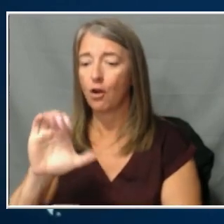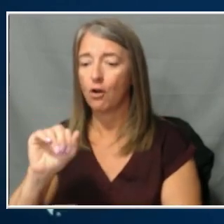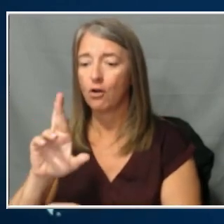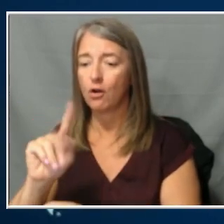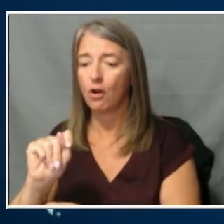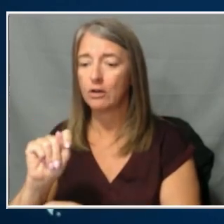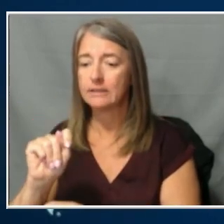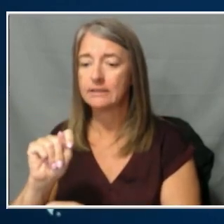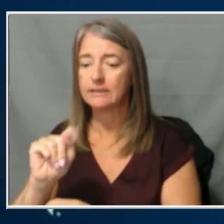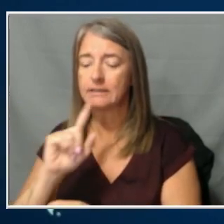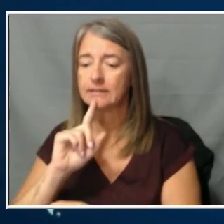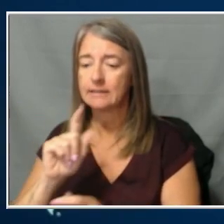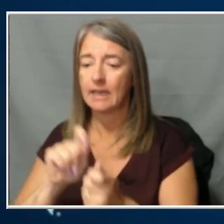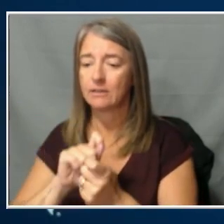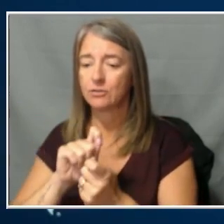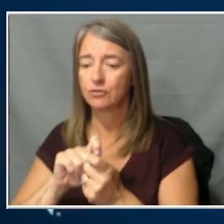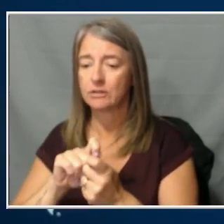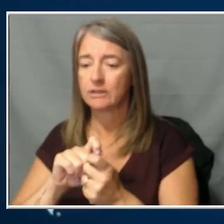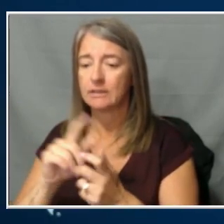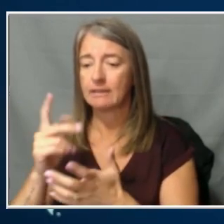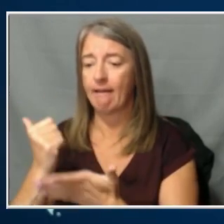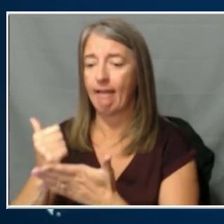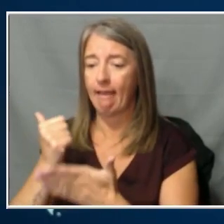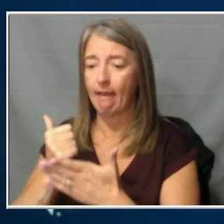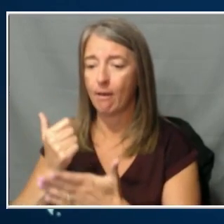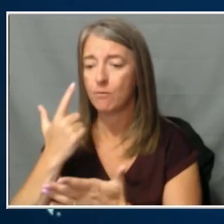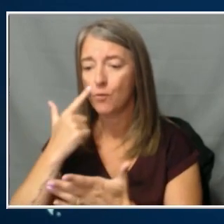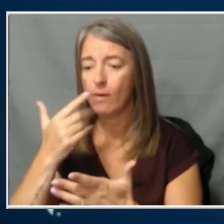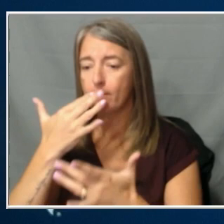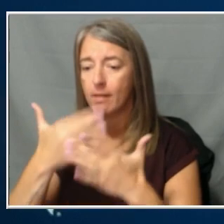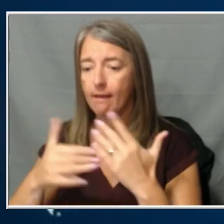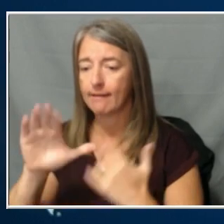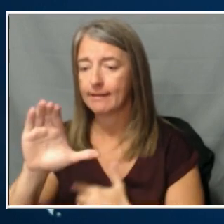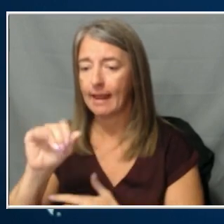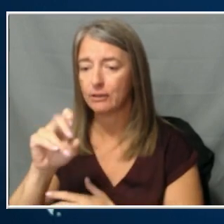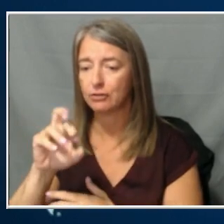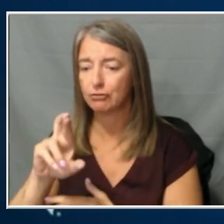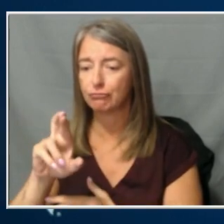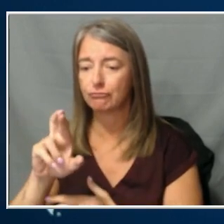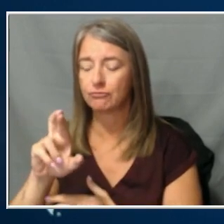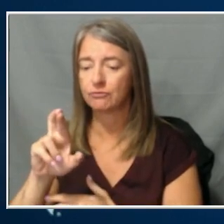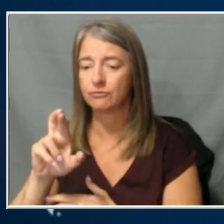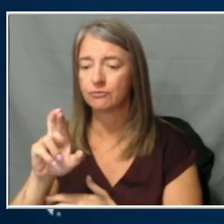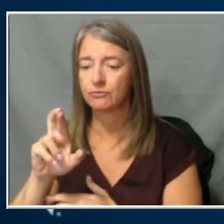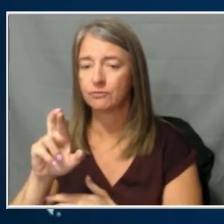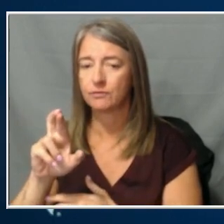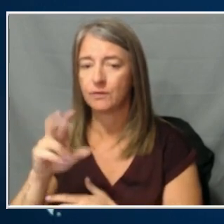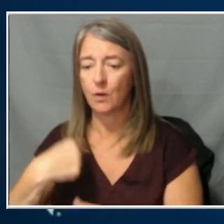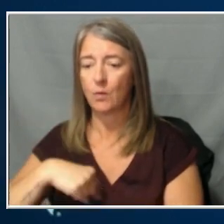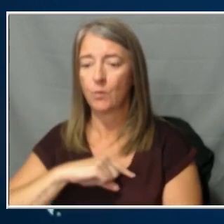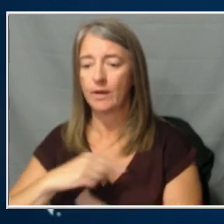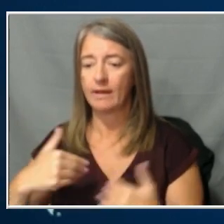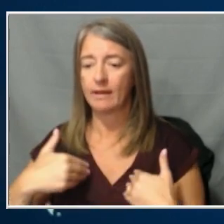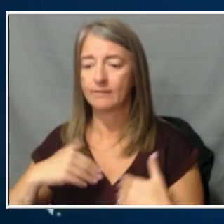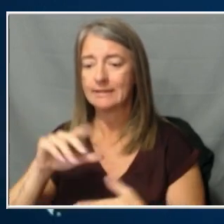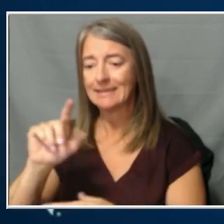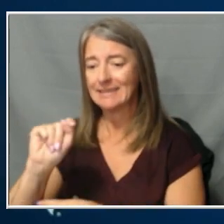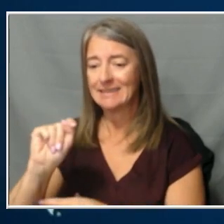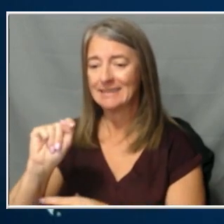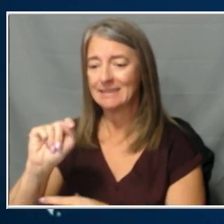curative part for the treatment of the blood cancer. So, we have the T cells that